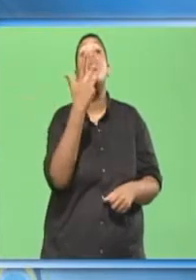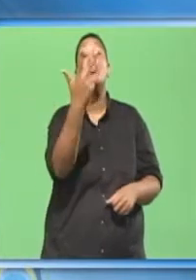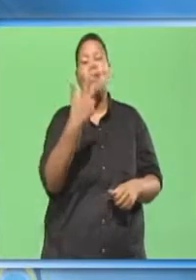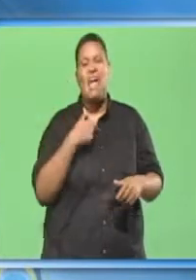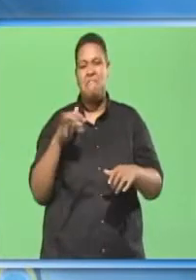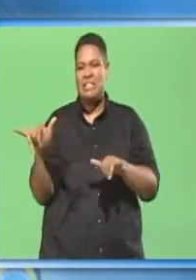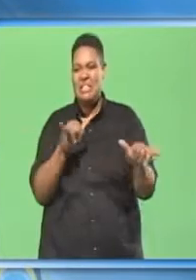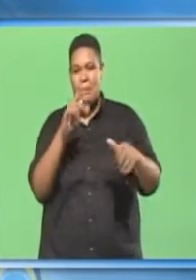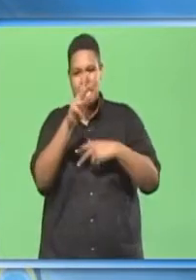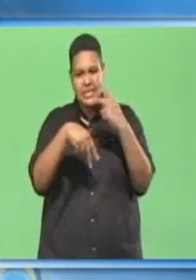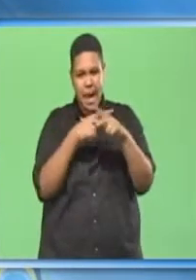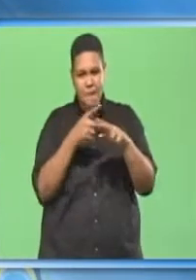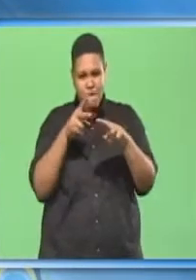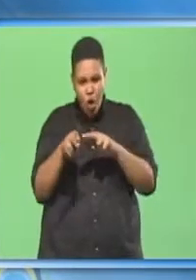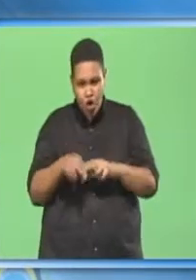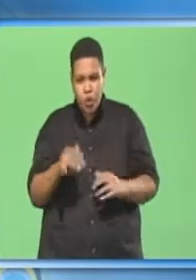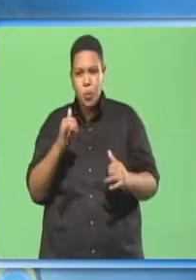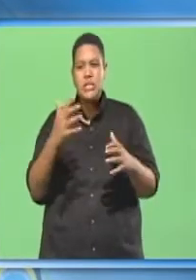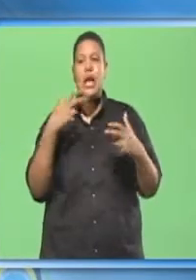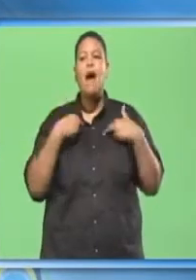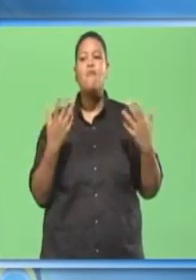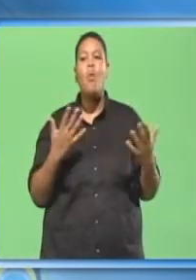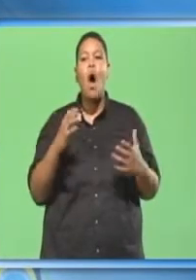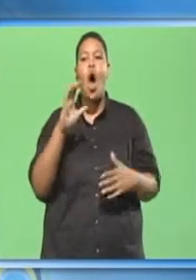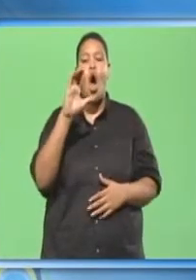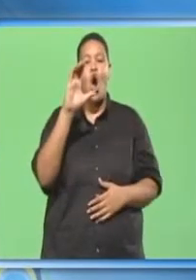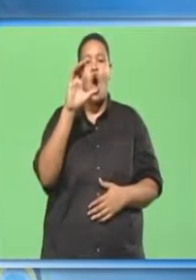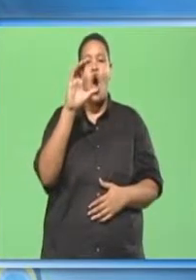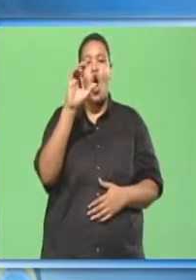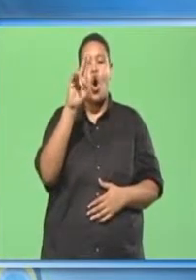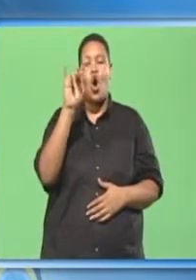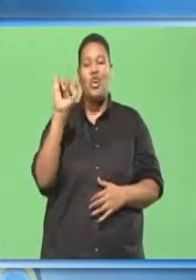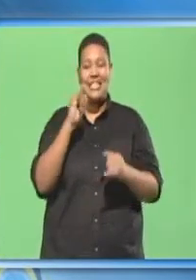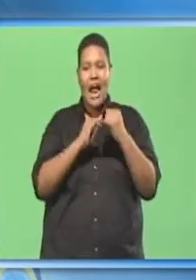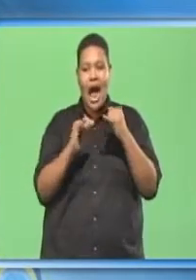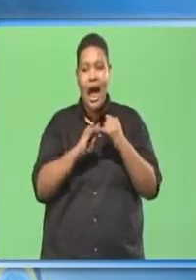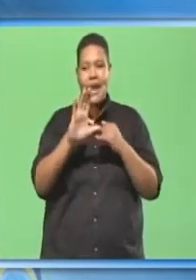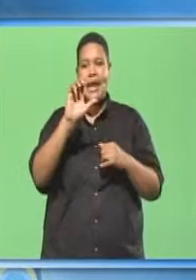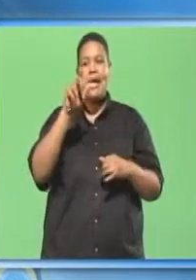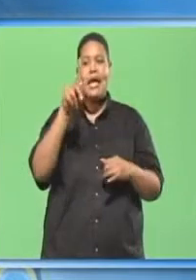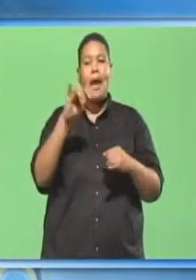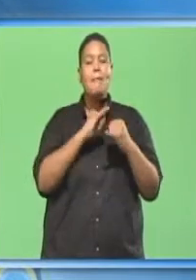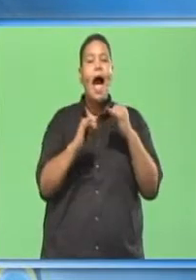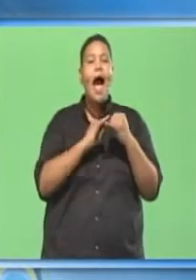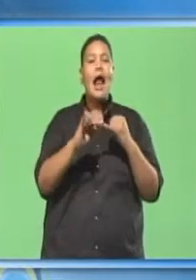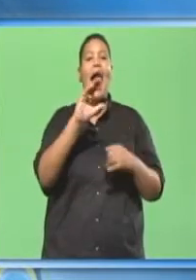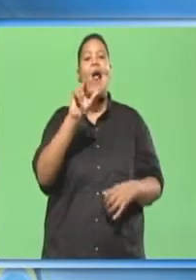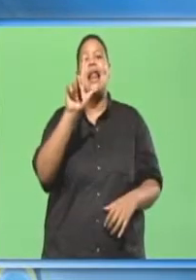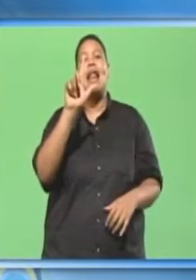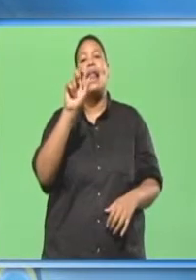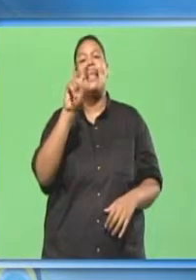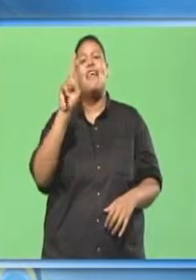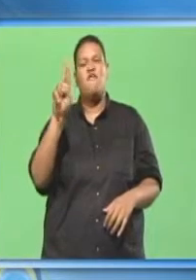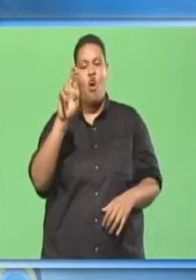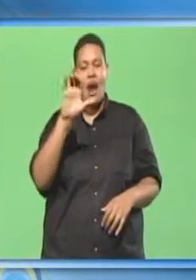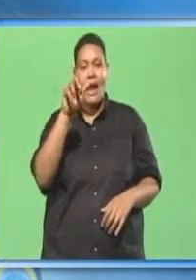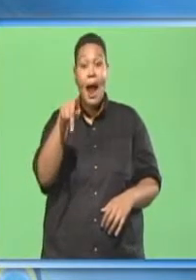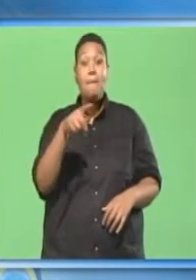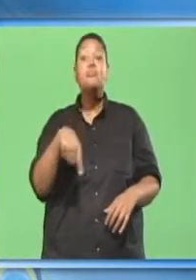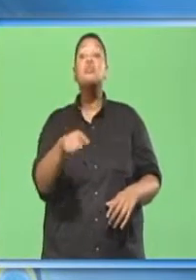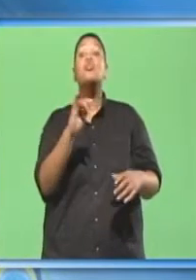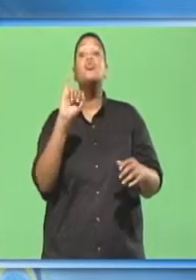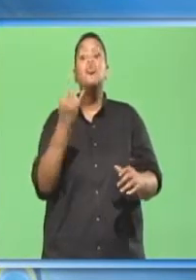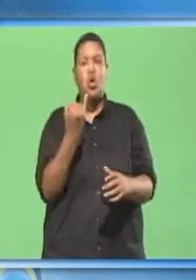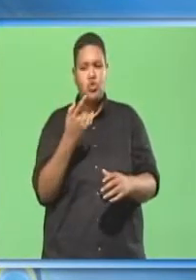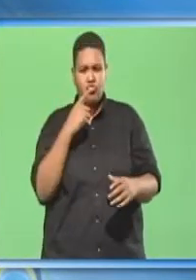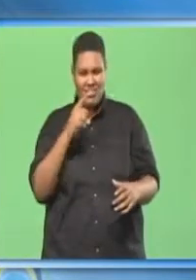of cutting unit, which consists of a cutting iron, cap iron, and lever cap. These planes are adjusted by means